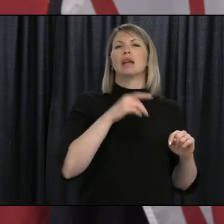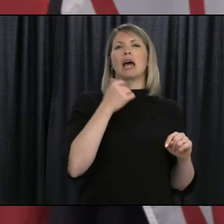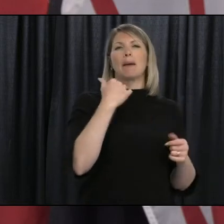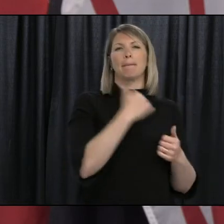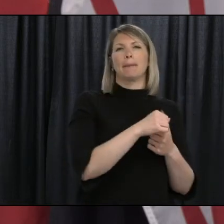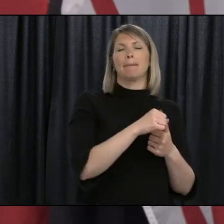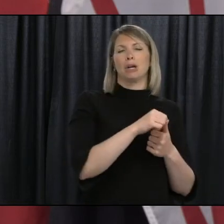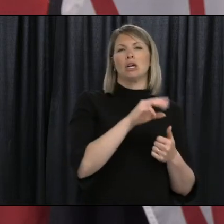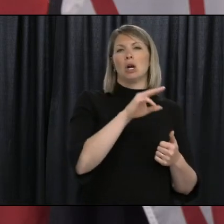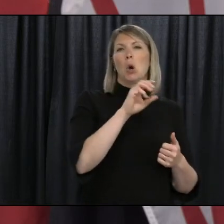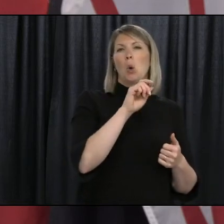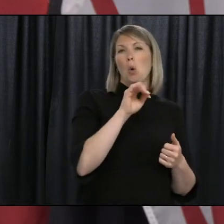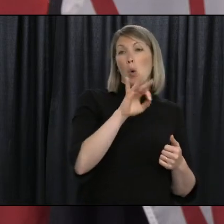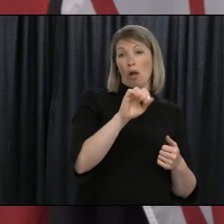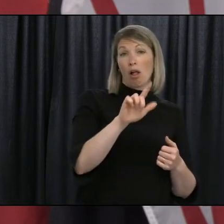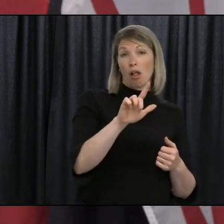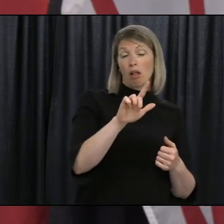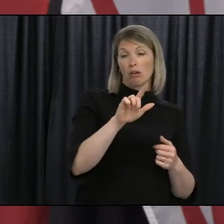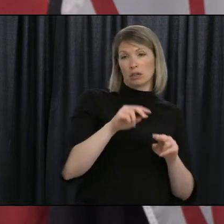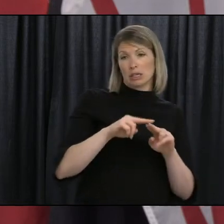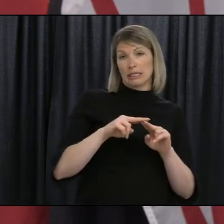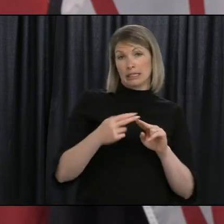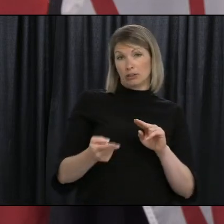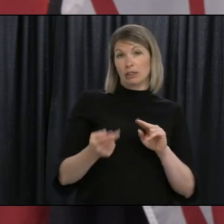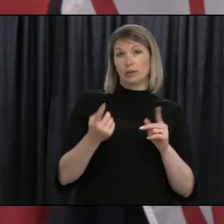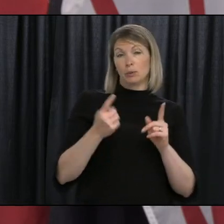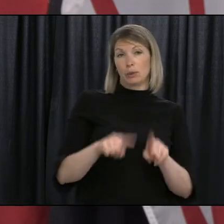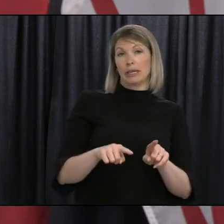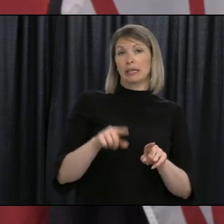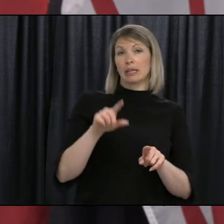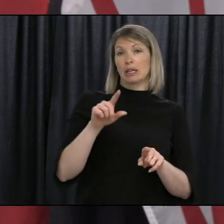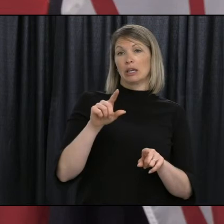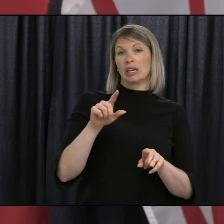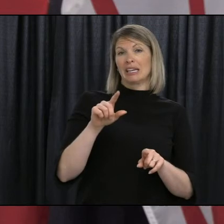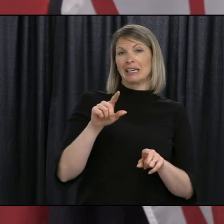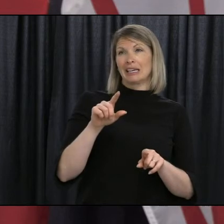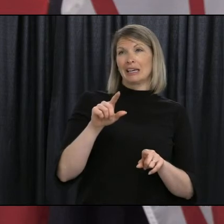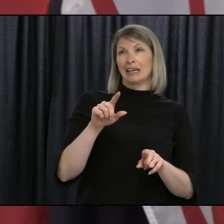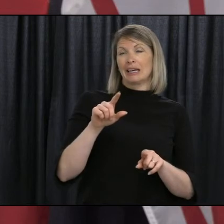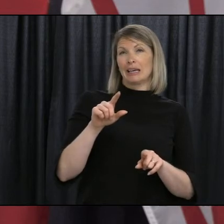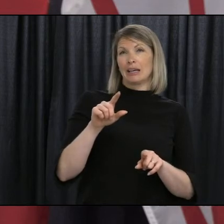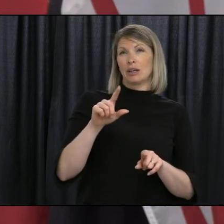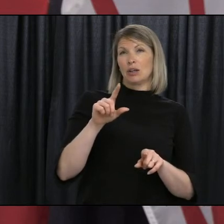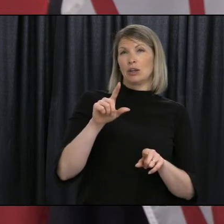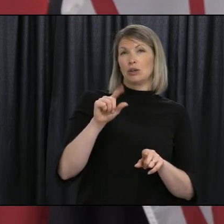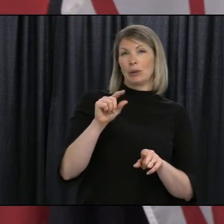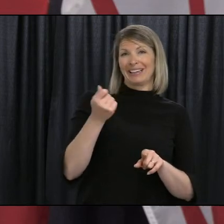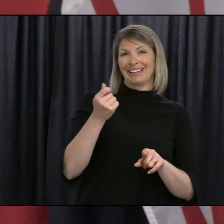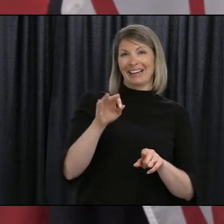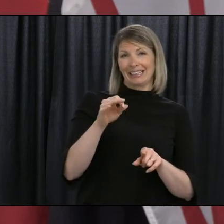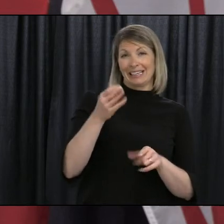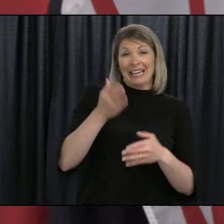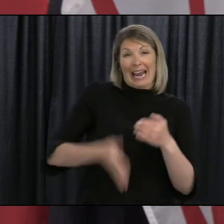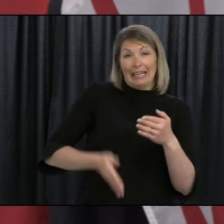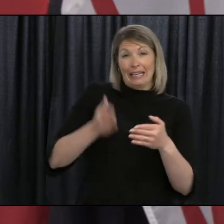budget 2019 to the closeout of the fiscal year. It was $64 million was attributable